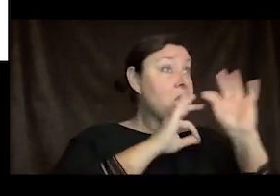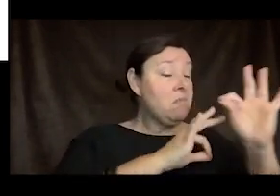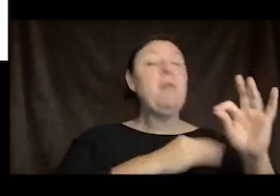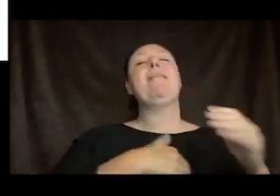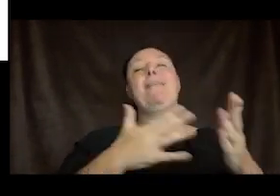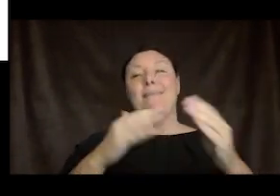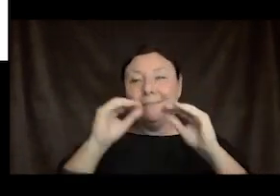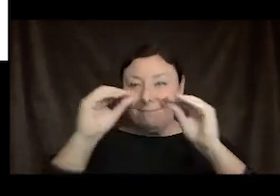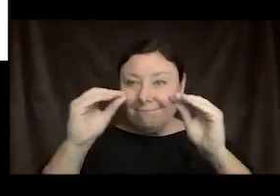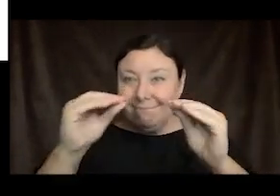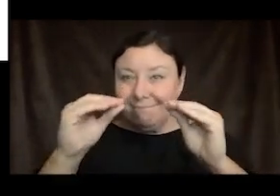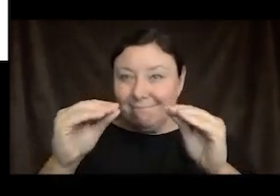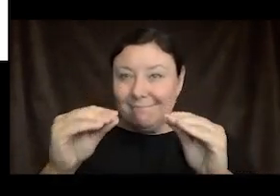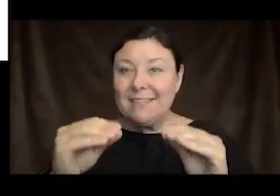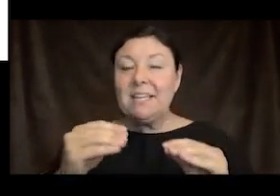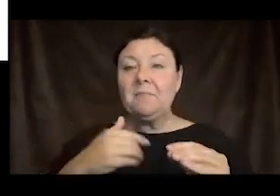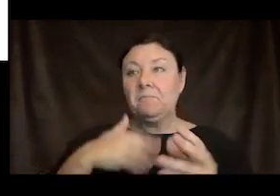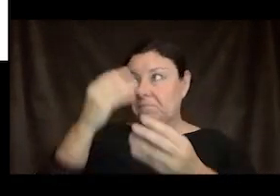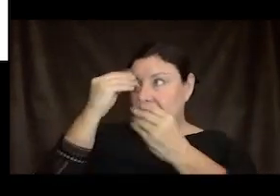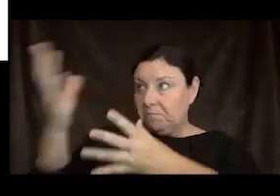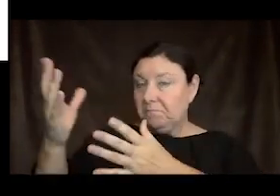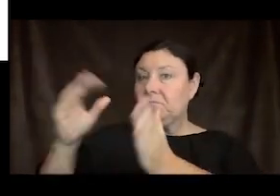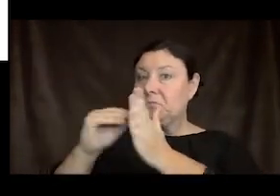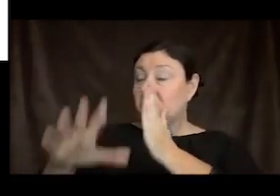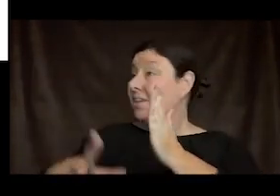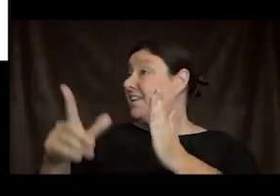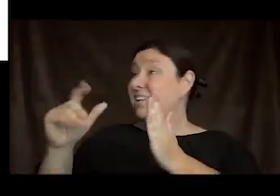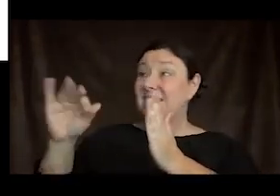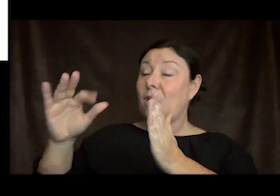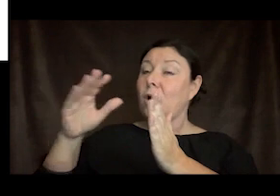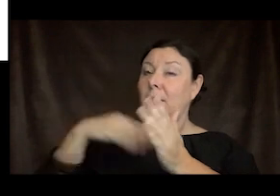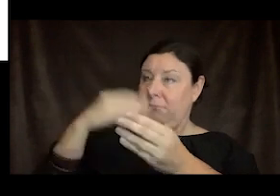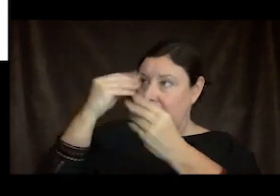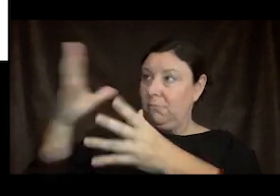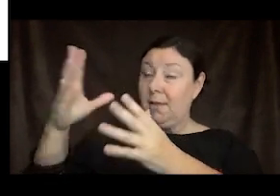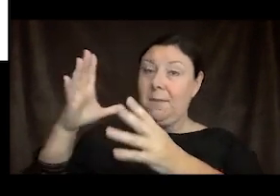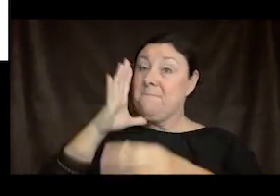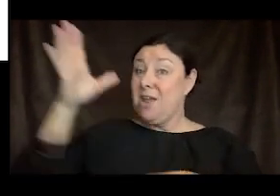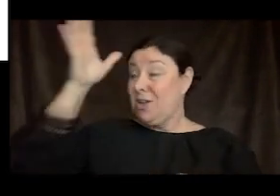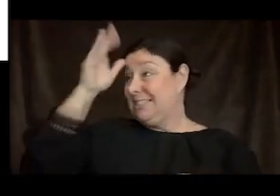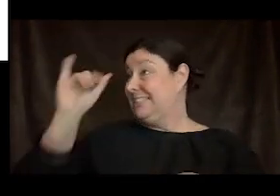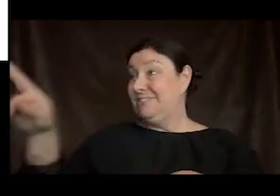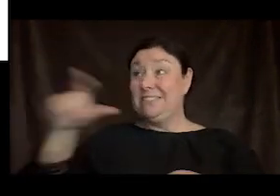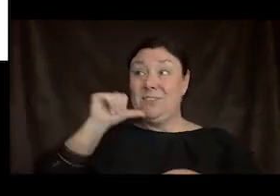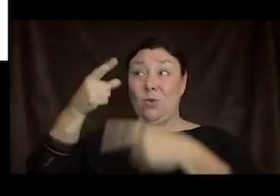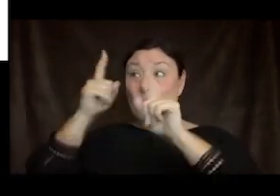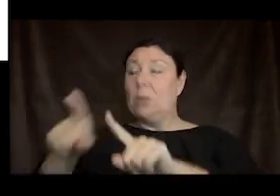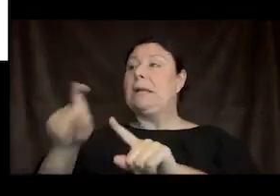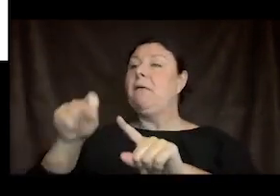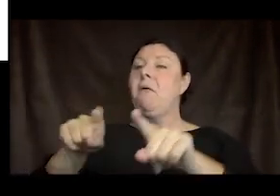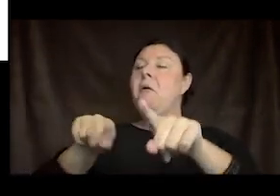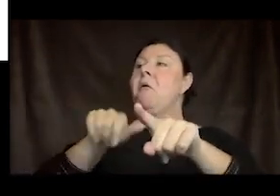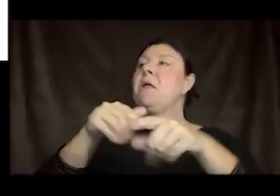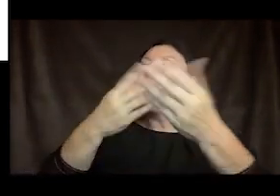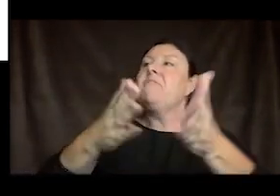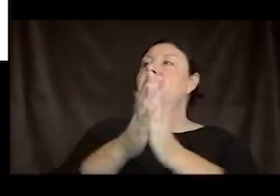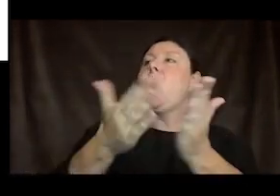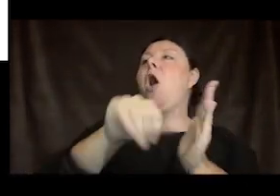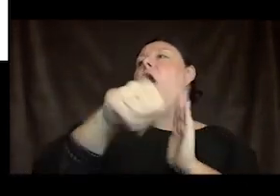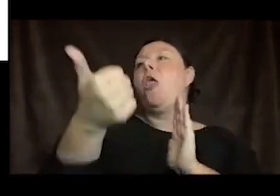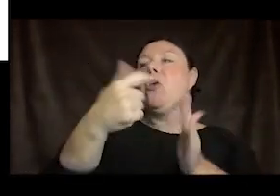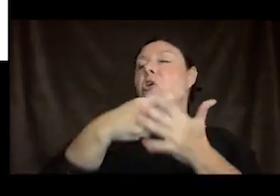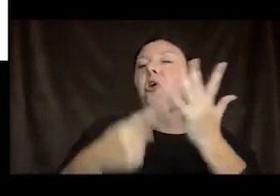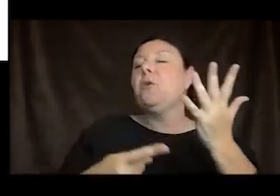then parents were just given the option that then your child can read something else. And more often than not, when it was all said